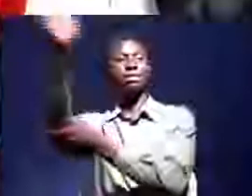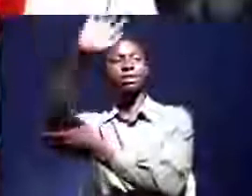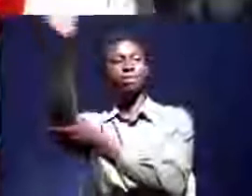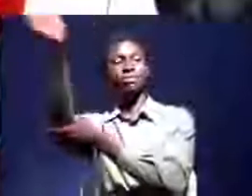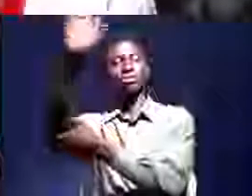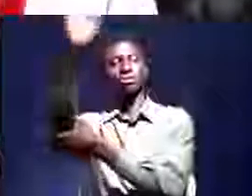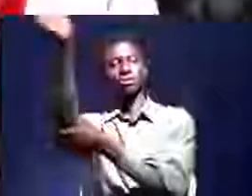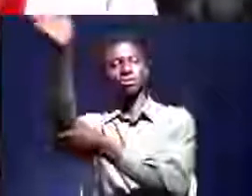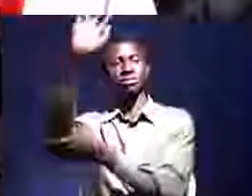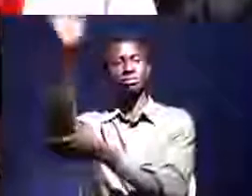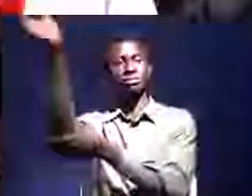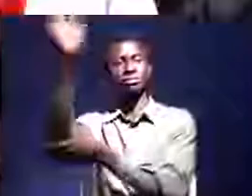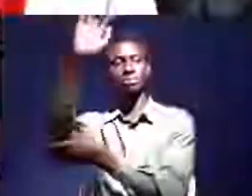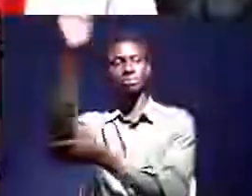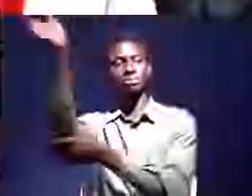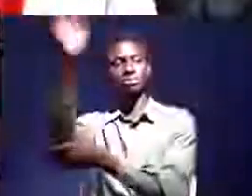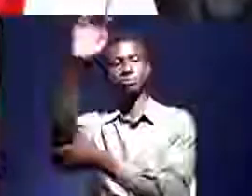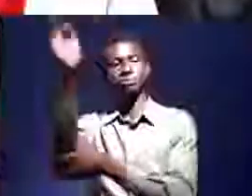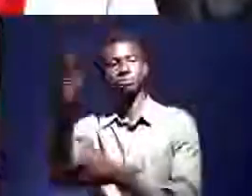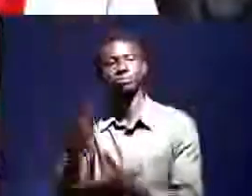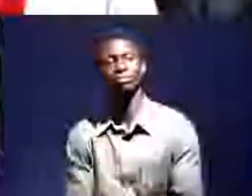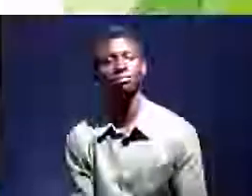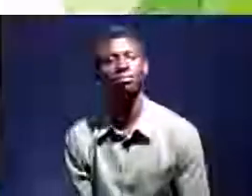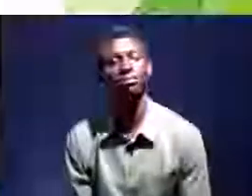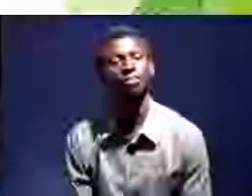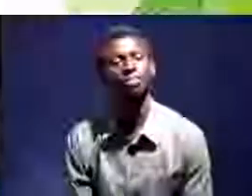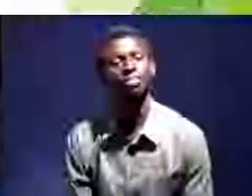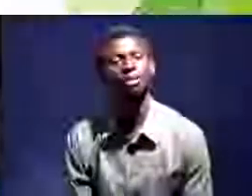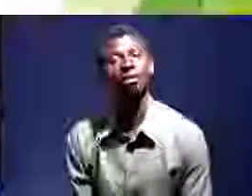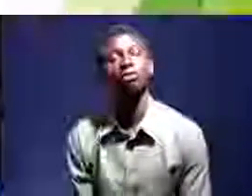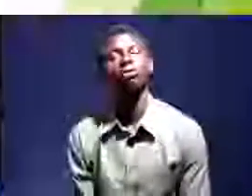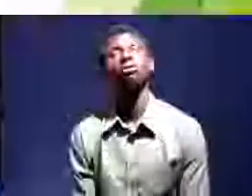God is enlarging the family.